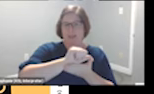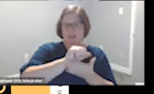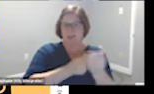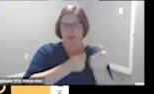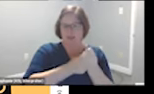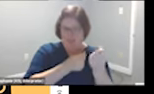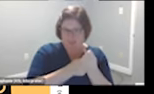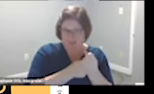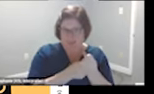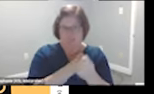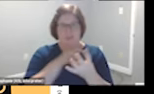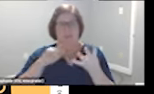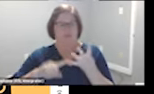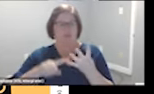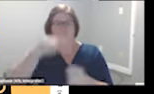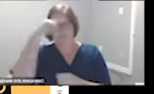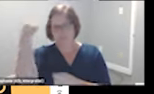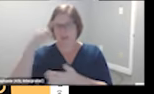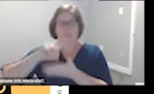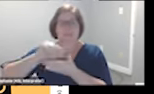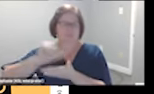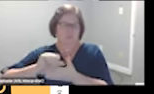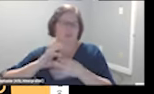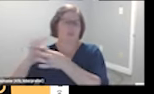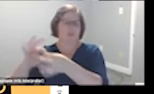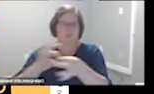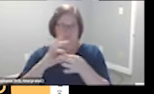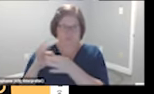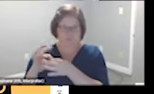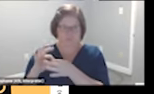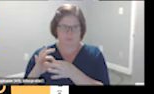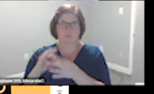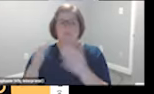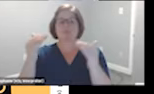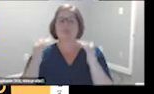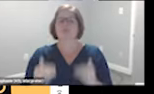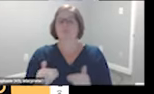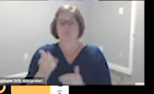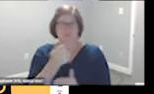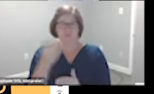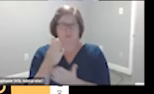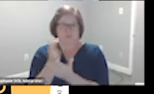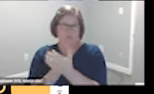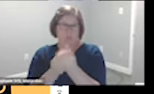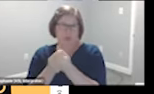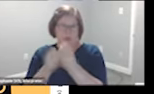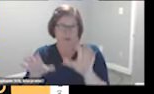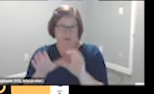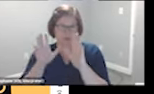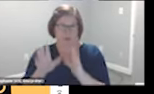some activists to follow and listen to: Amani Barberin, Melissa Thompson, Carrie